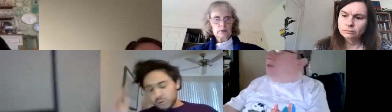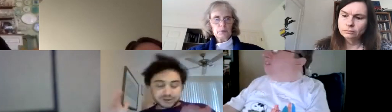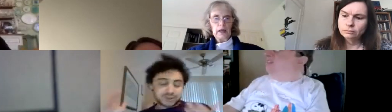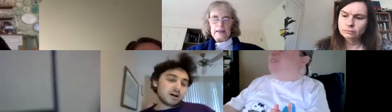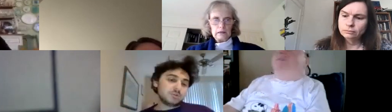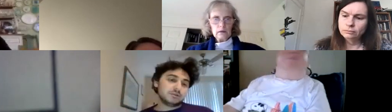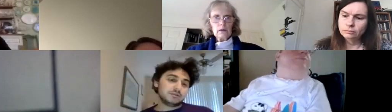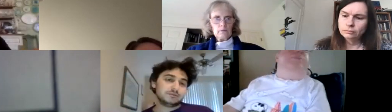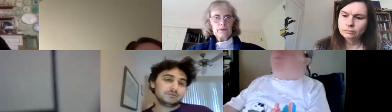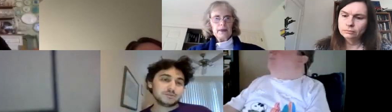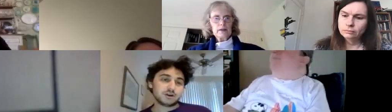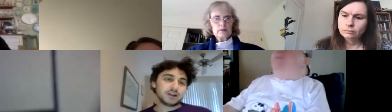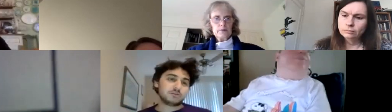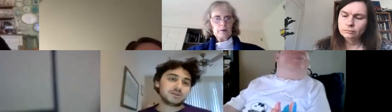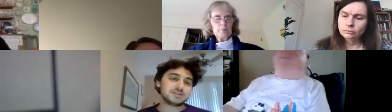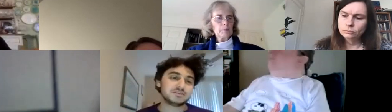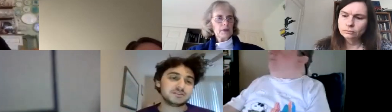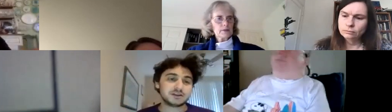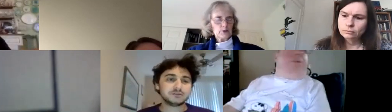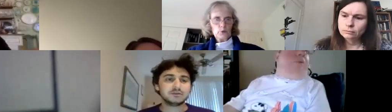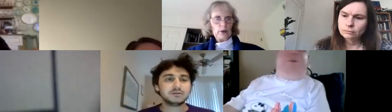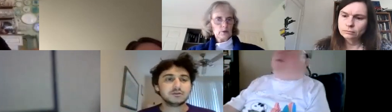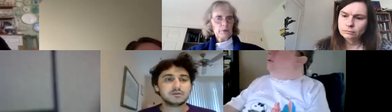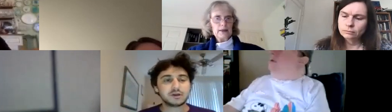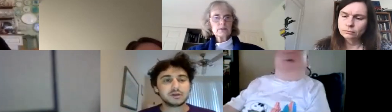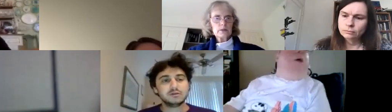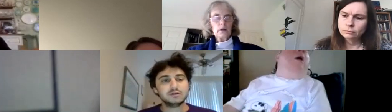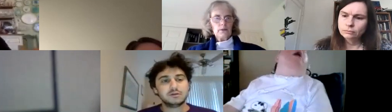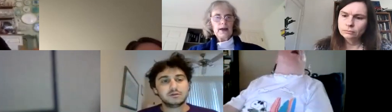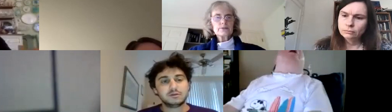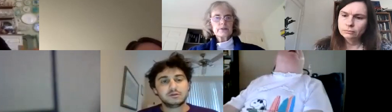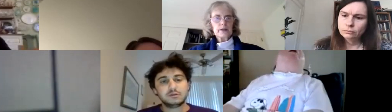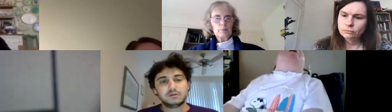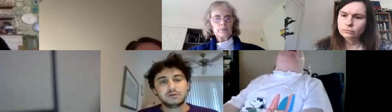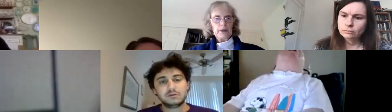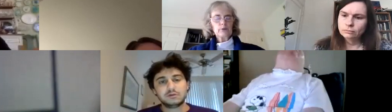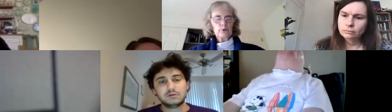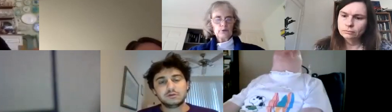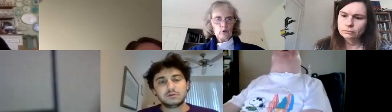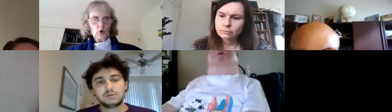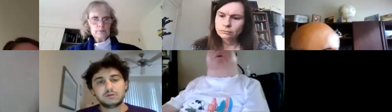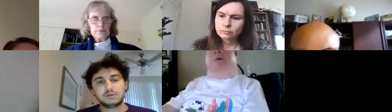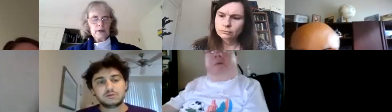somebody who is blind, that may be a situation, but that's the number,